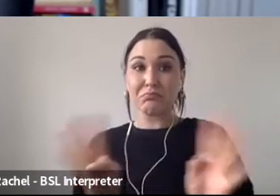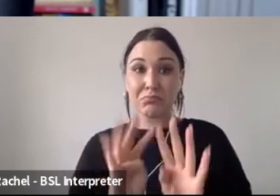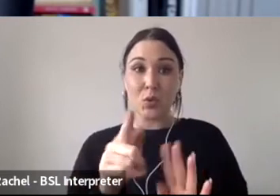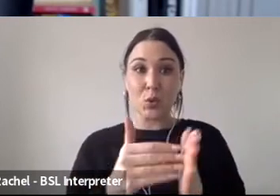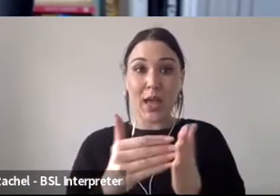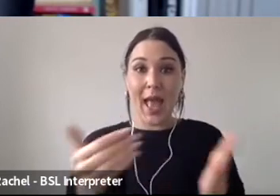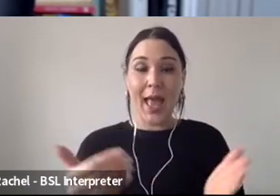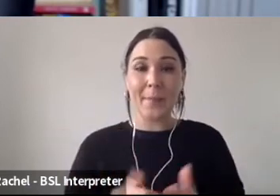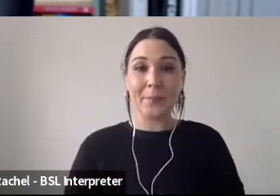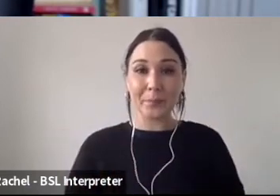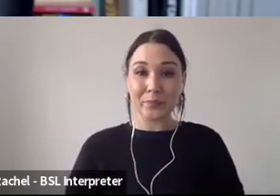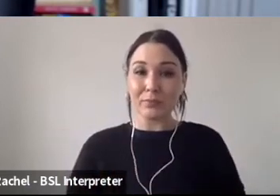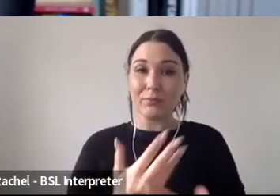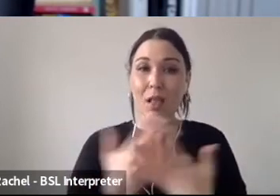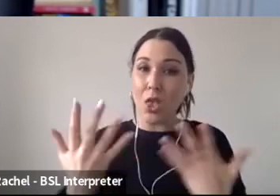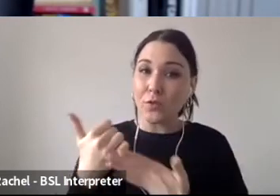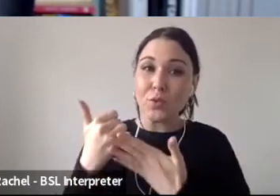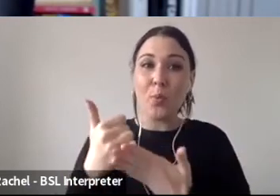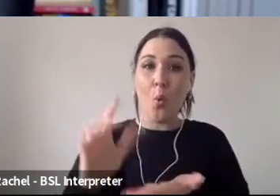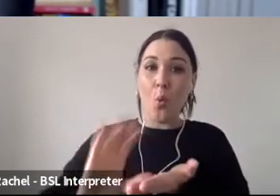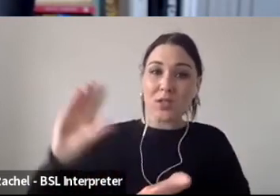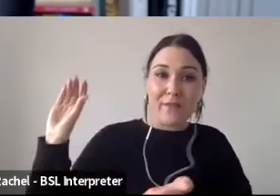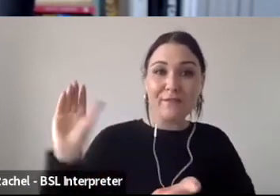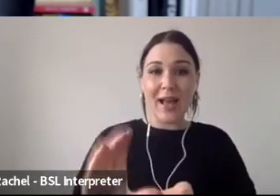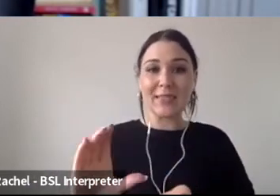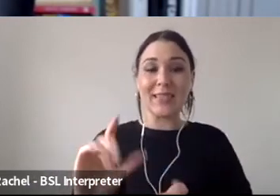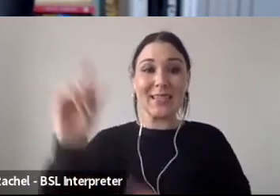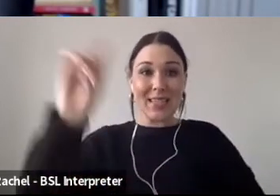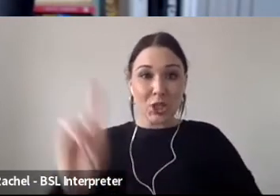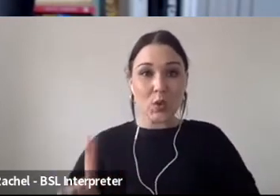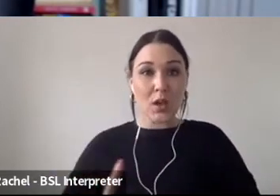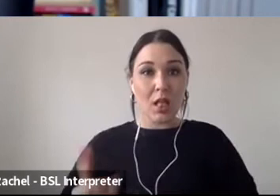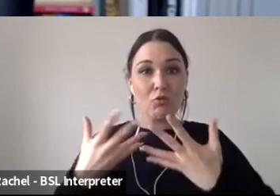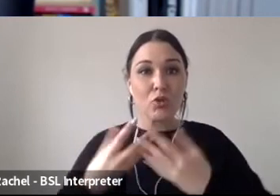website, which are only getting better. They're investing a lot in their digital resources, which is great to see.